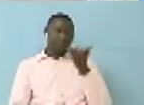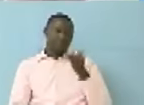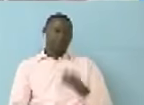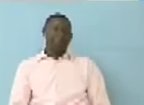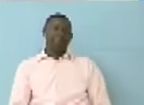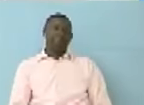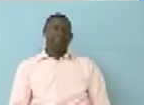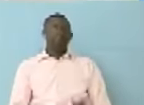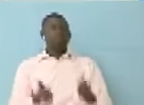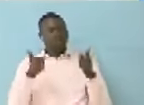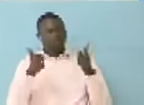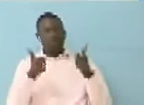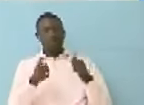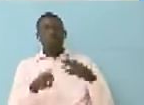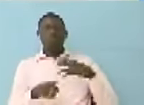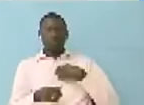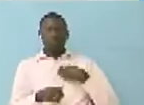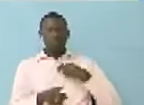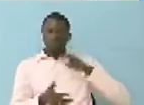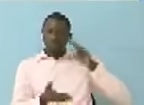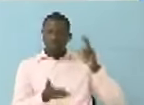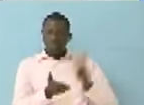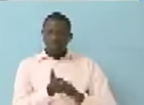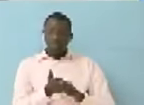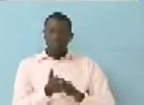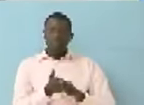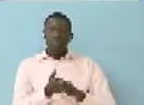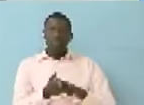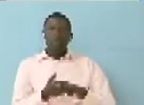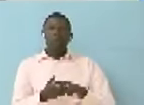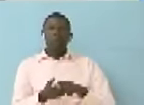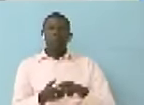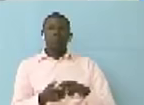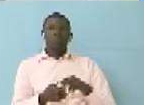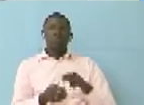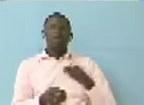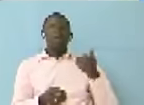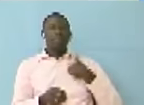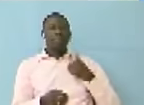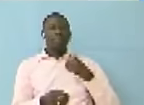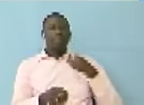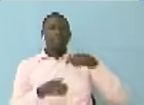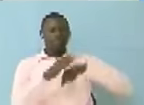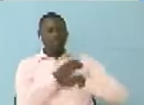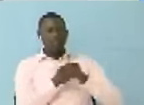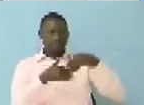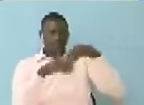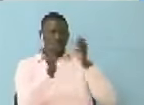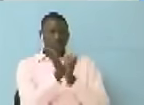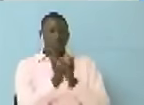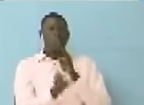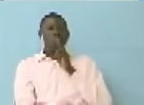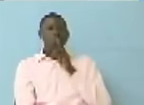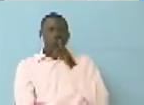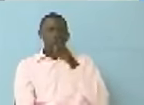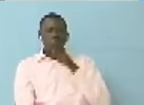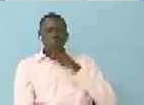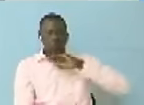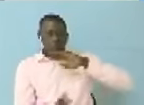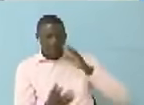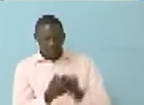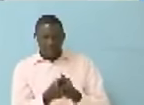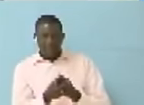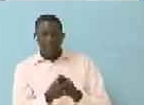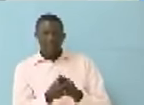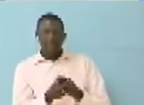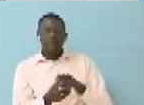Good. So I just want to confirm those in the group who you believed were junglers. Sila lafta la pour nga toñe